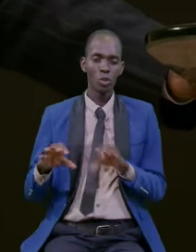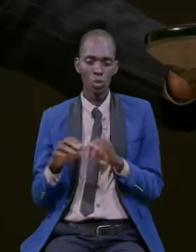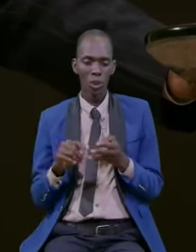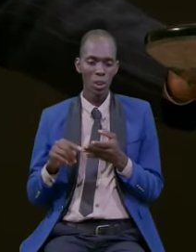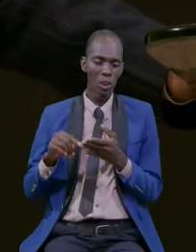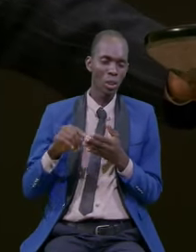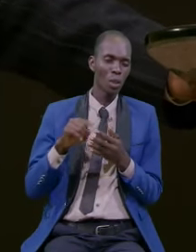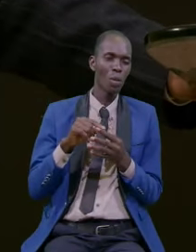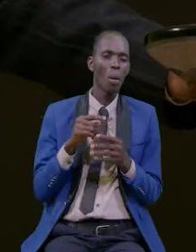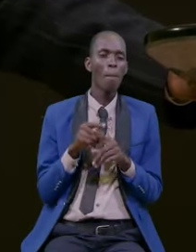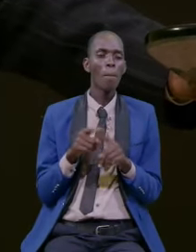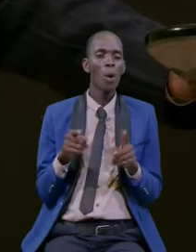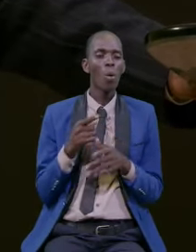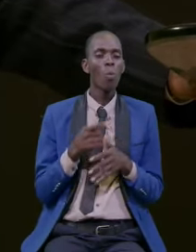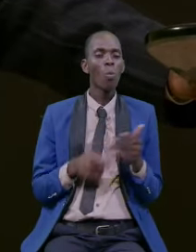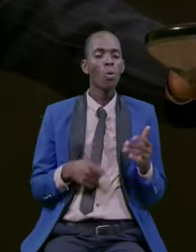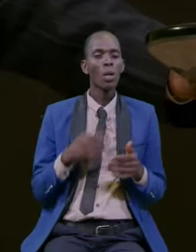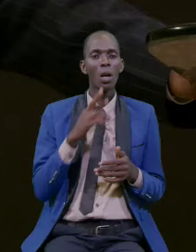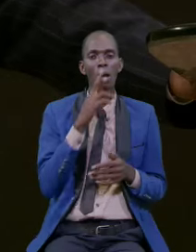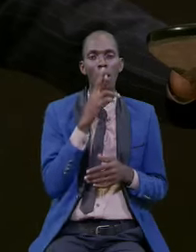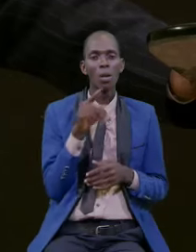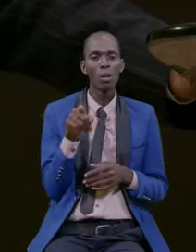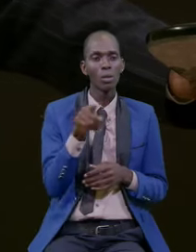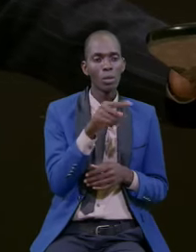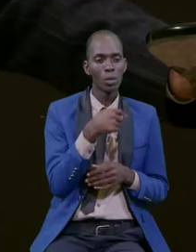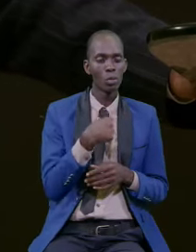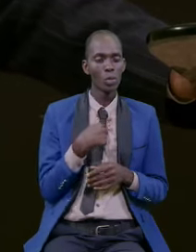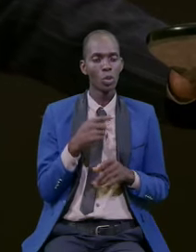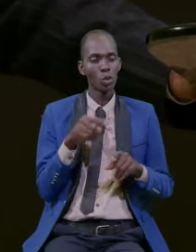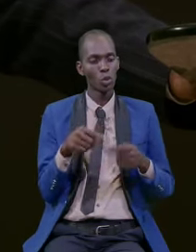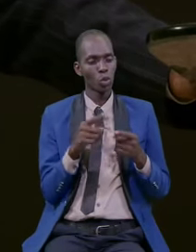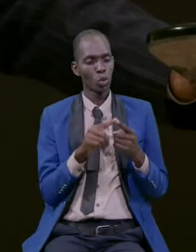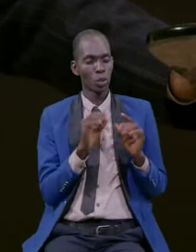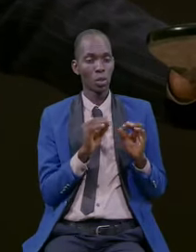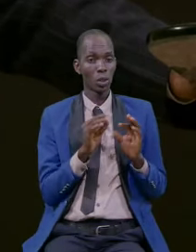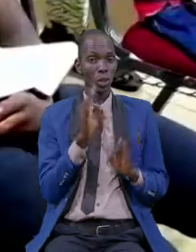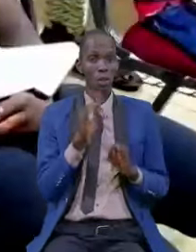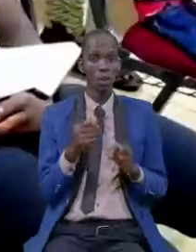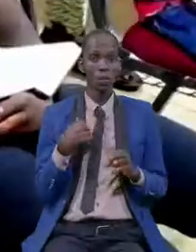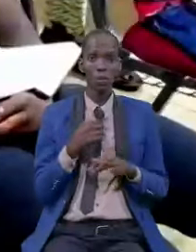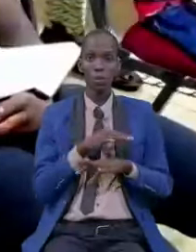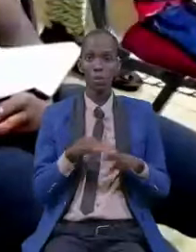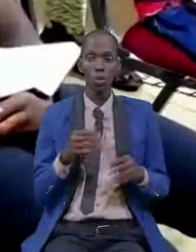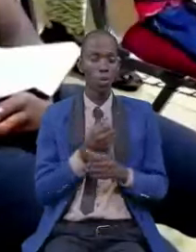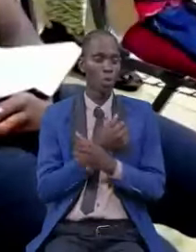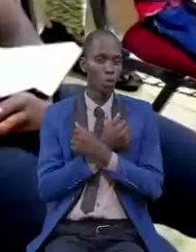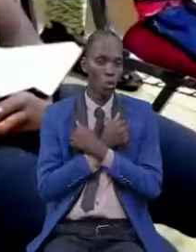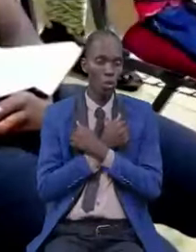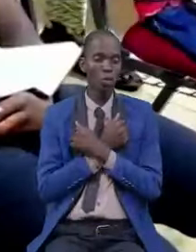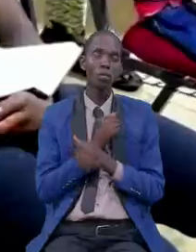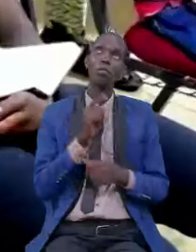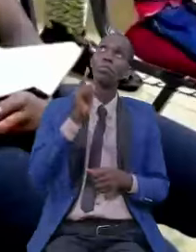But what are we going to teach them? If we don't love him, Christ,